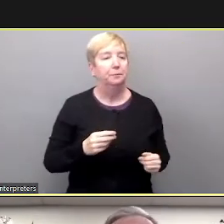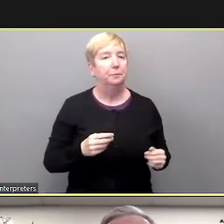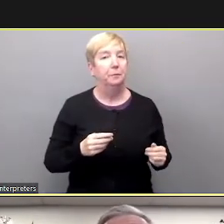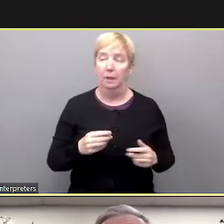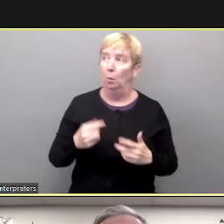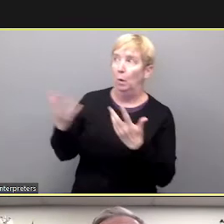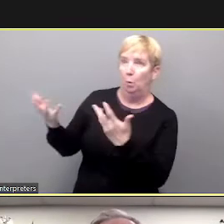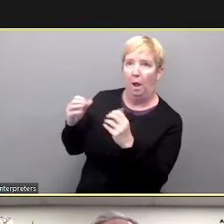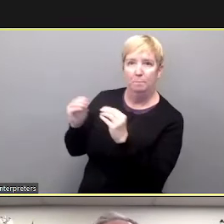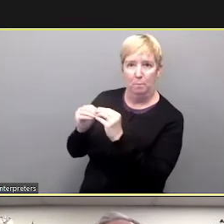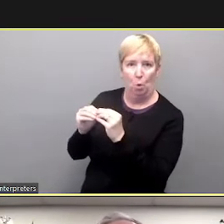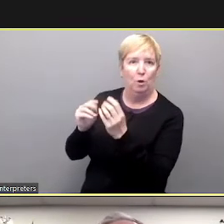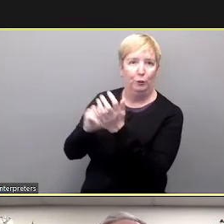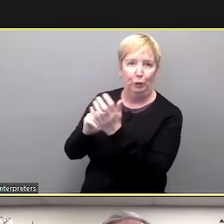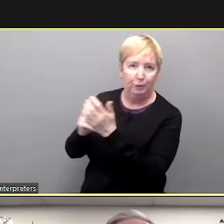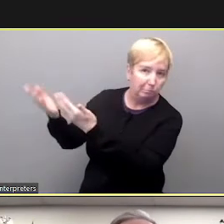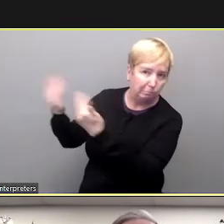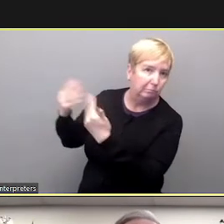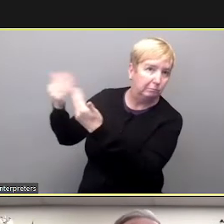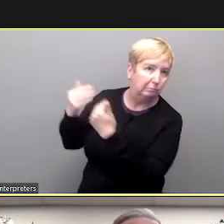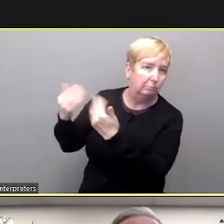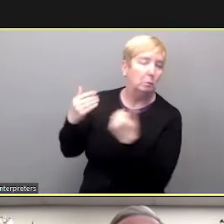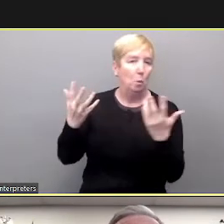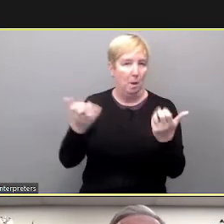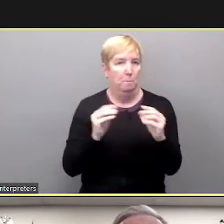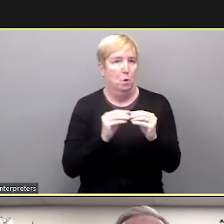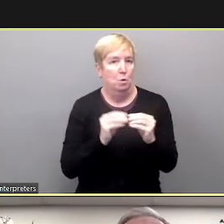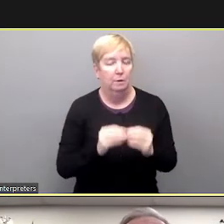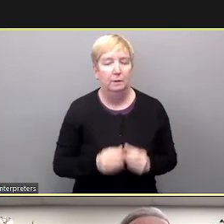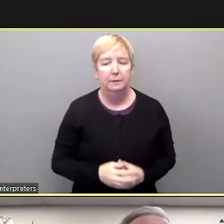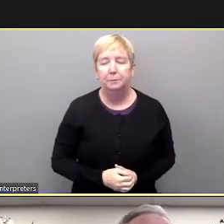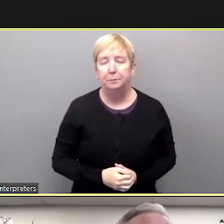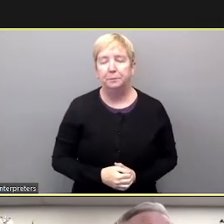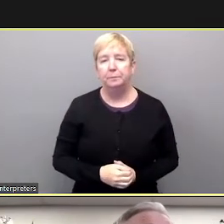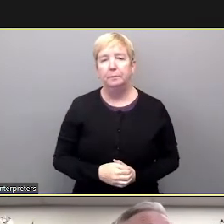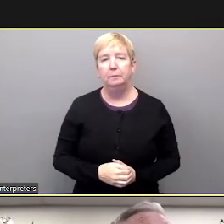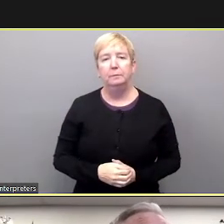additional nursing staff to the state as well.